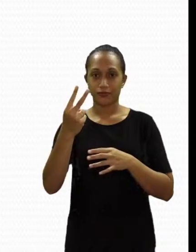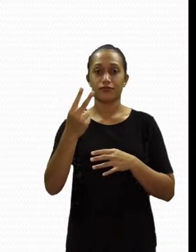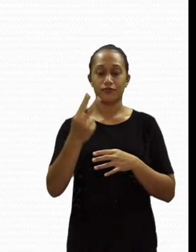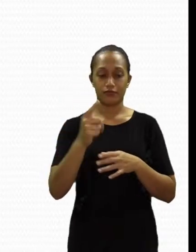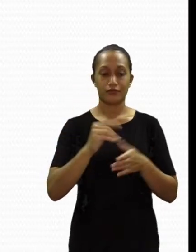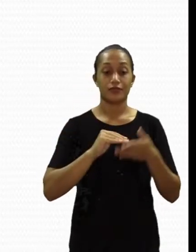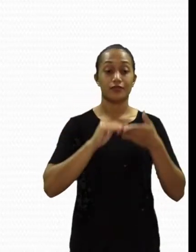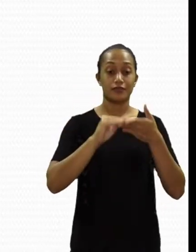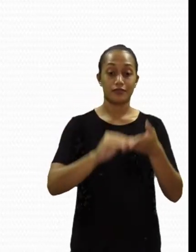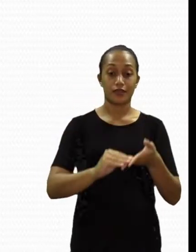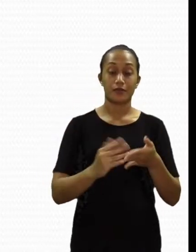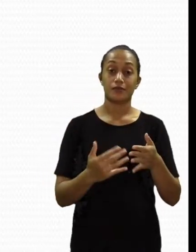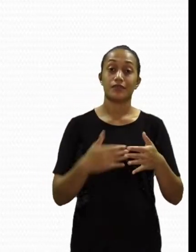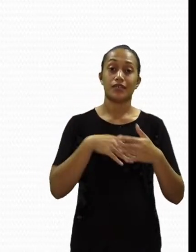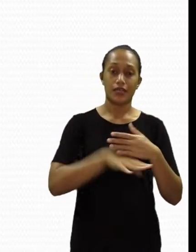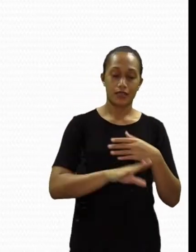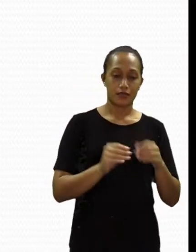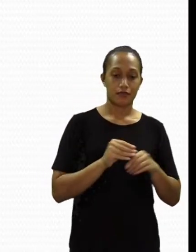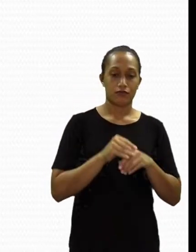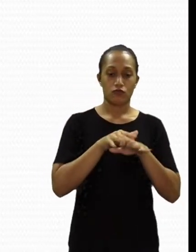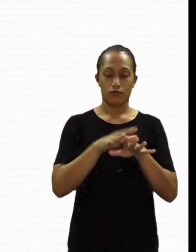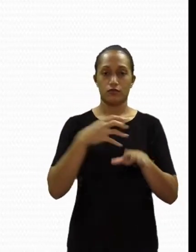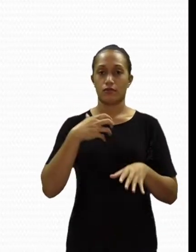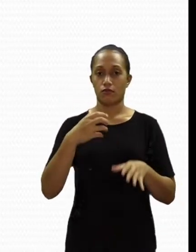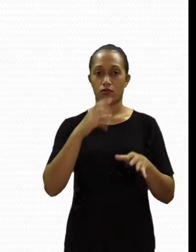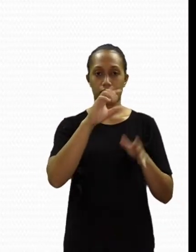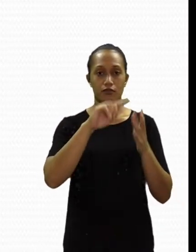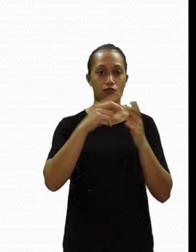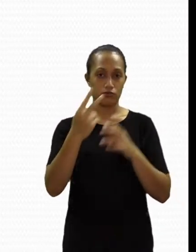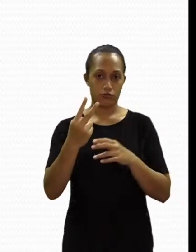Exercise helps the lungs take in and distribute more oxygen.